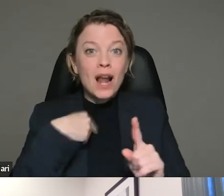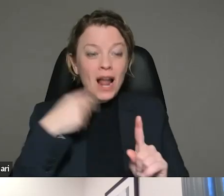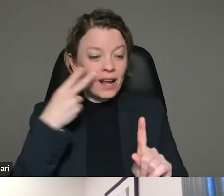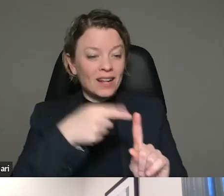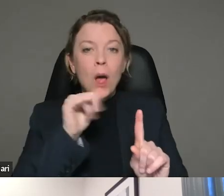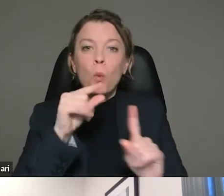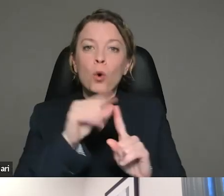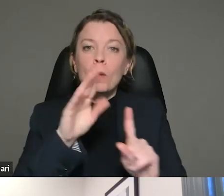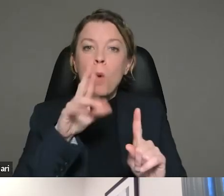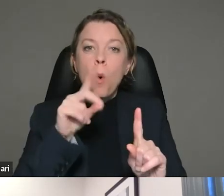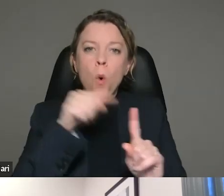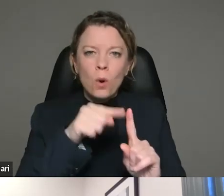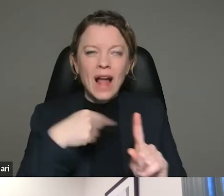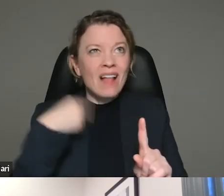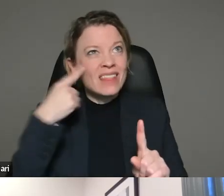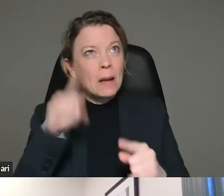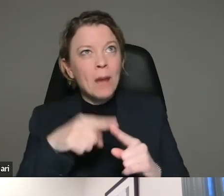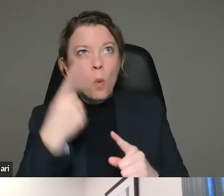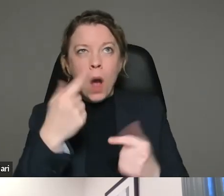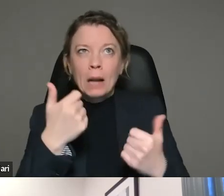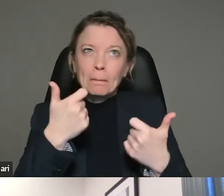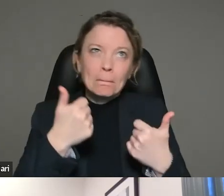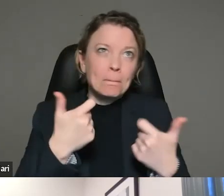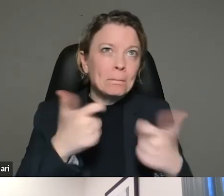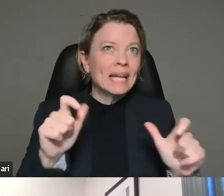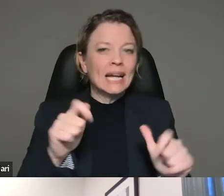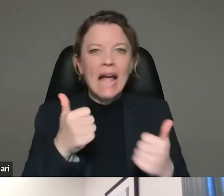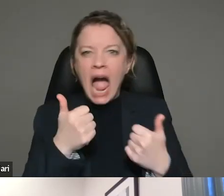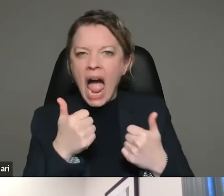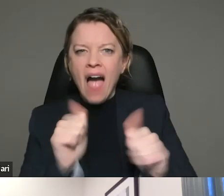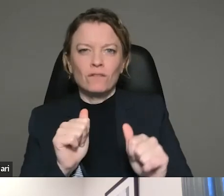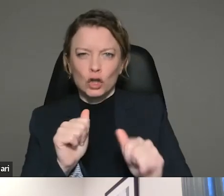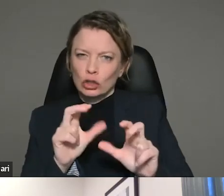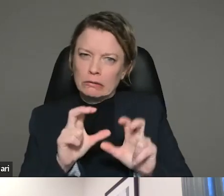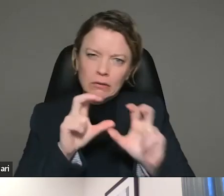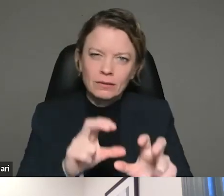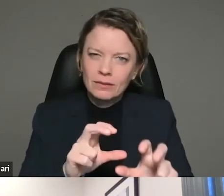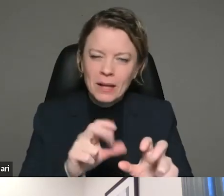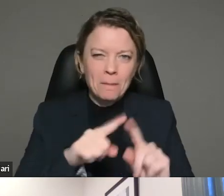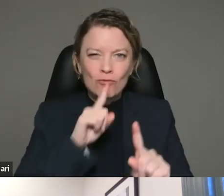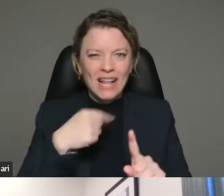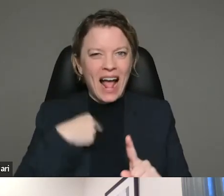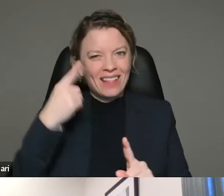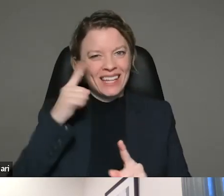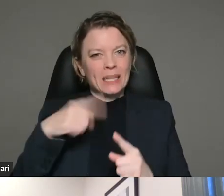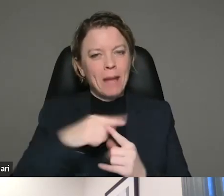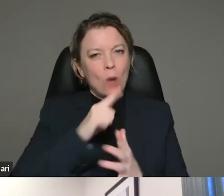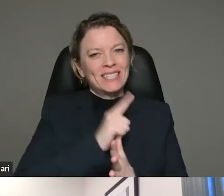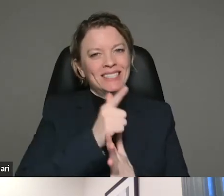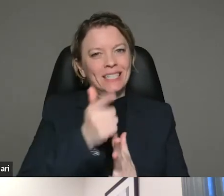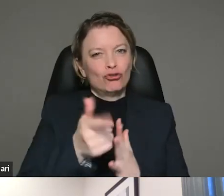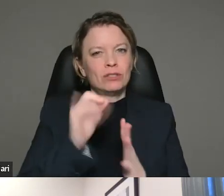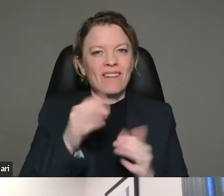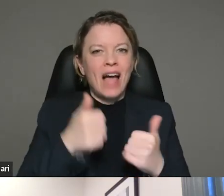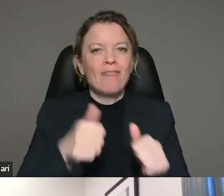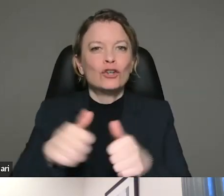like one big effort, you know, that goes into it, where I think I would break it down that I think it's a series of effort, right? Life is a very